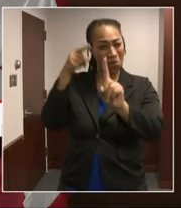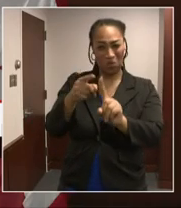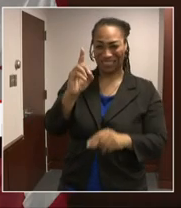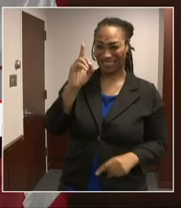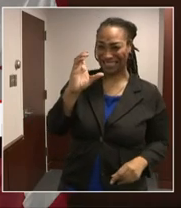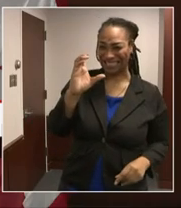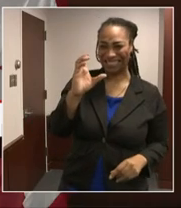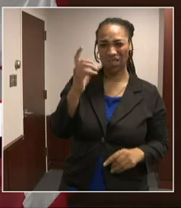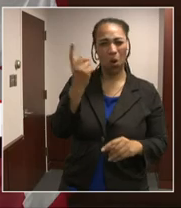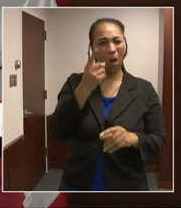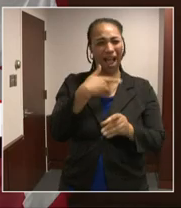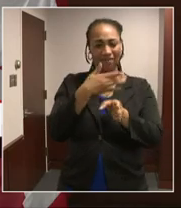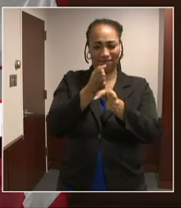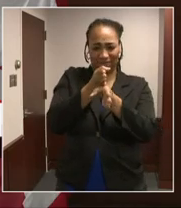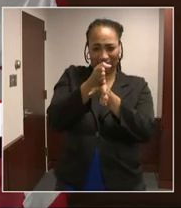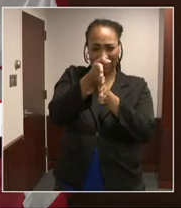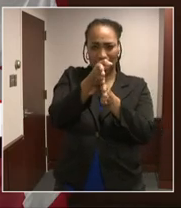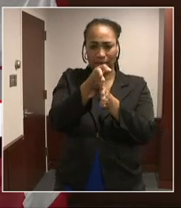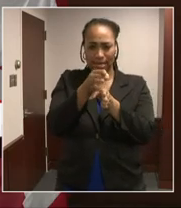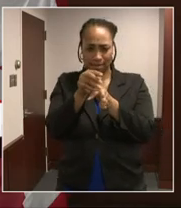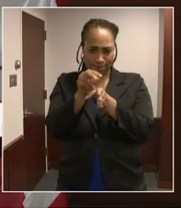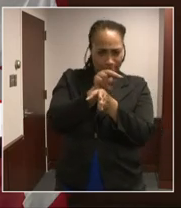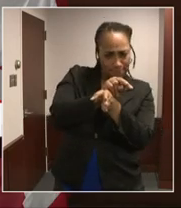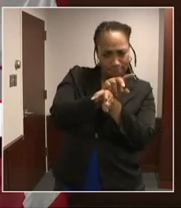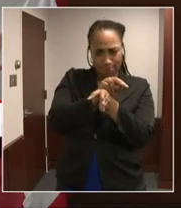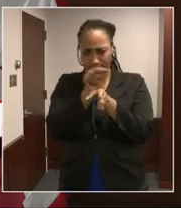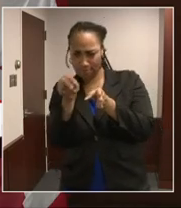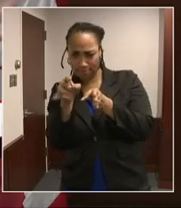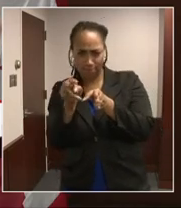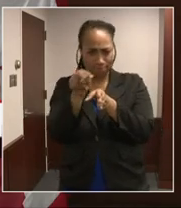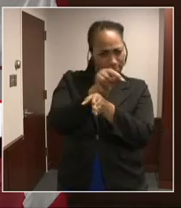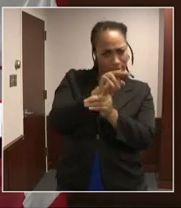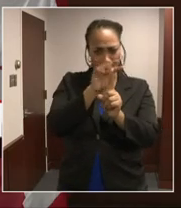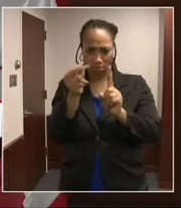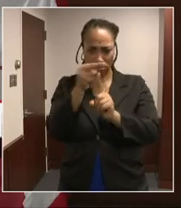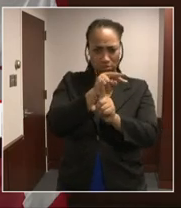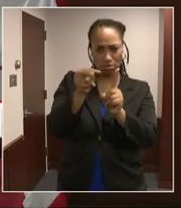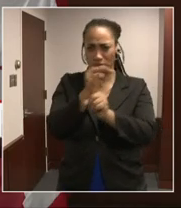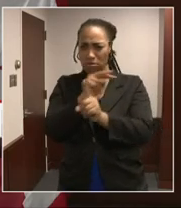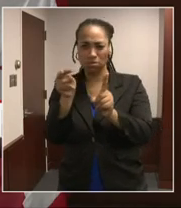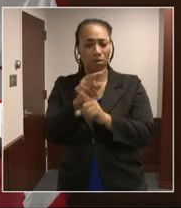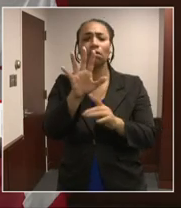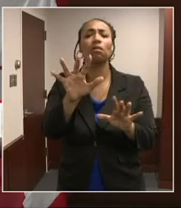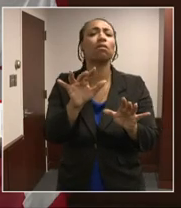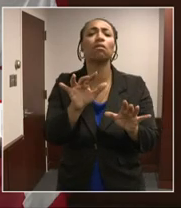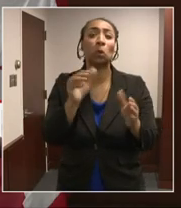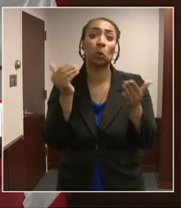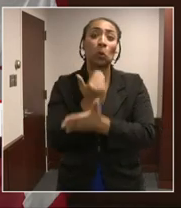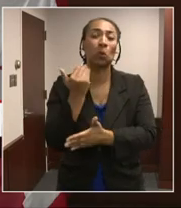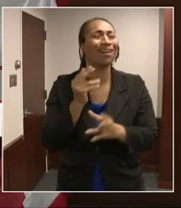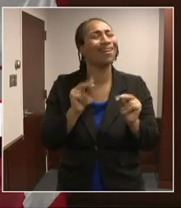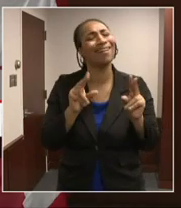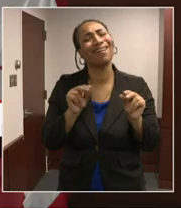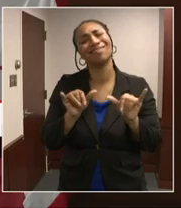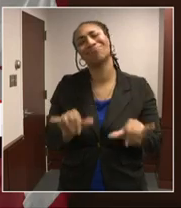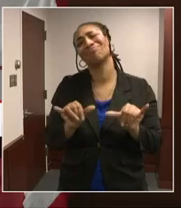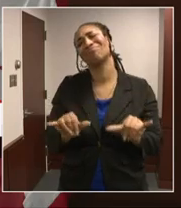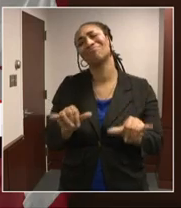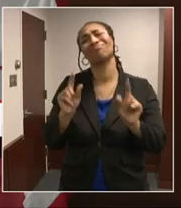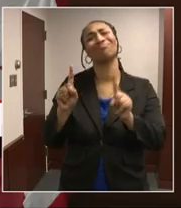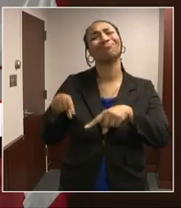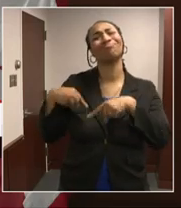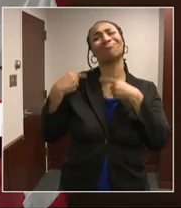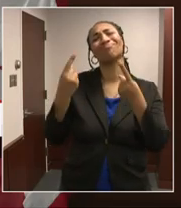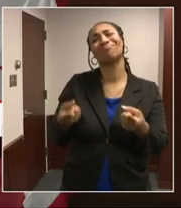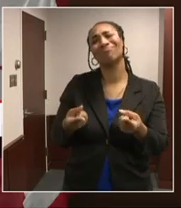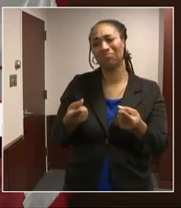new, and so I think that we have I've kind of lost your question now, so I'm rambling a little bit. Did